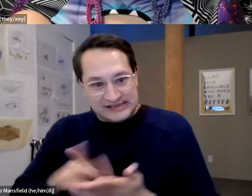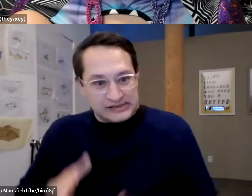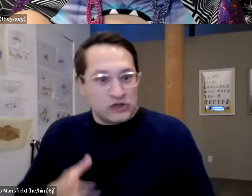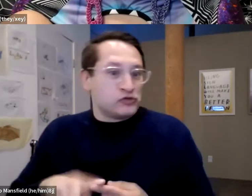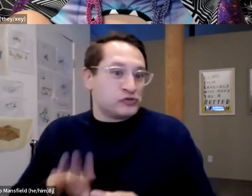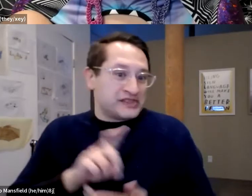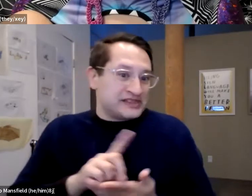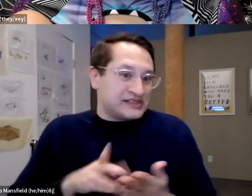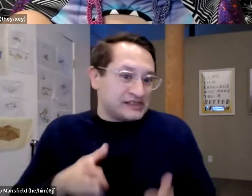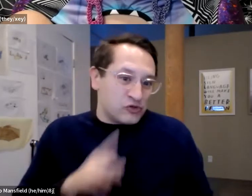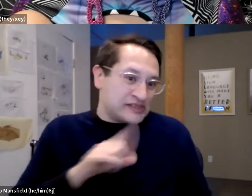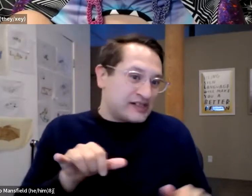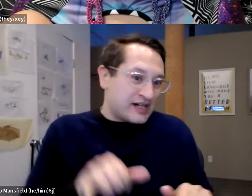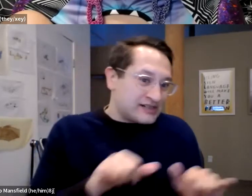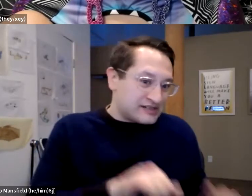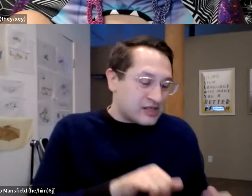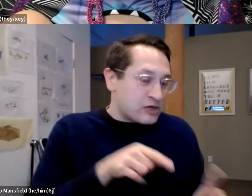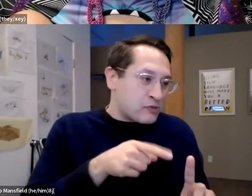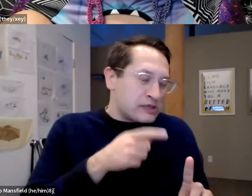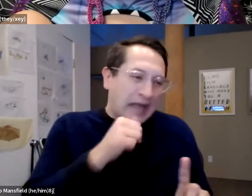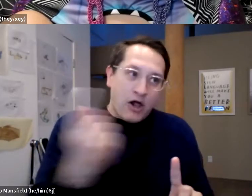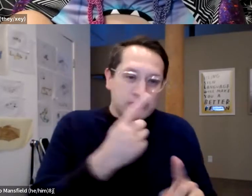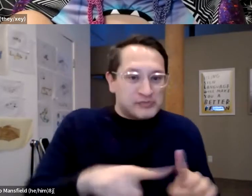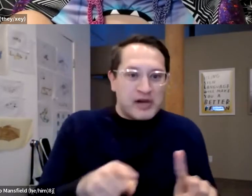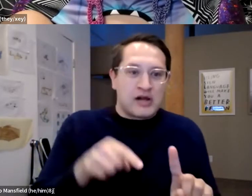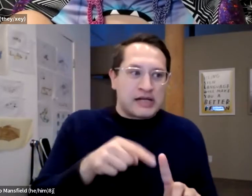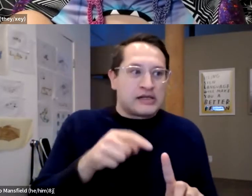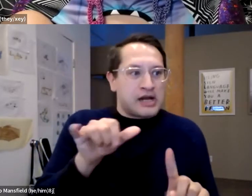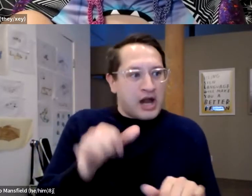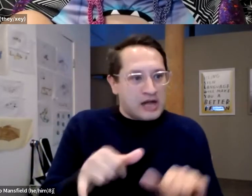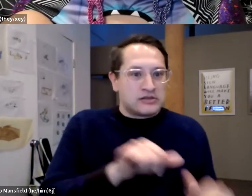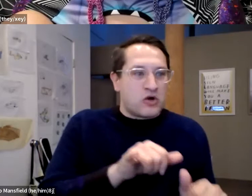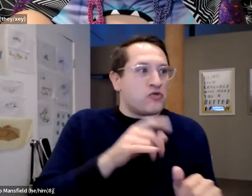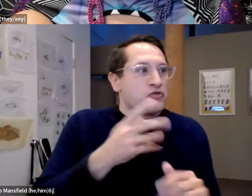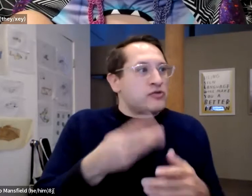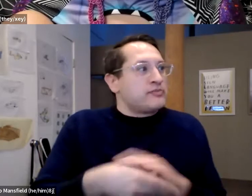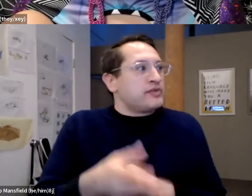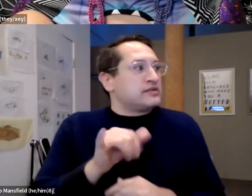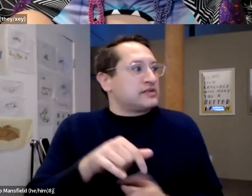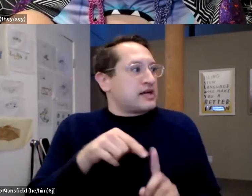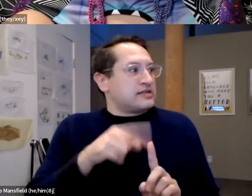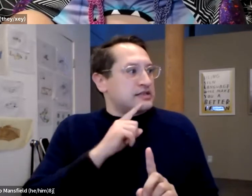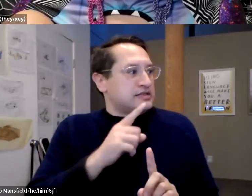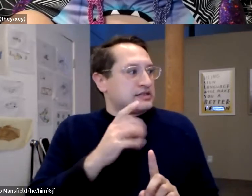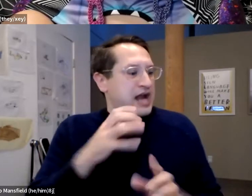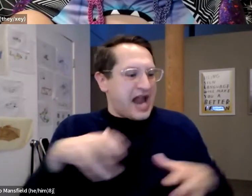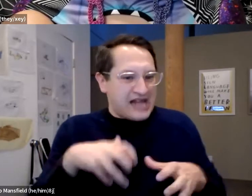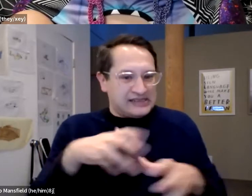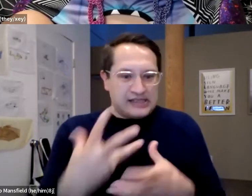activist is to be a designer. To be a designer is similarly, not always, but it's